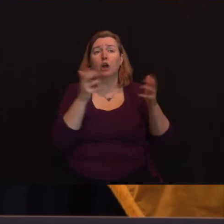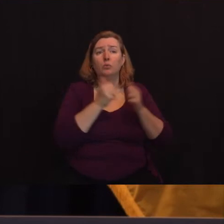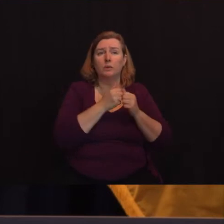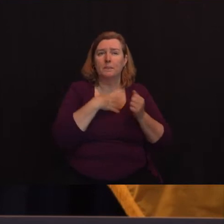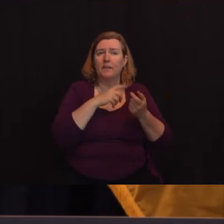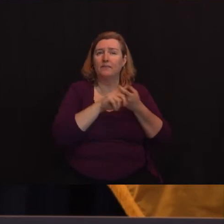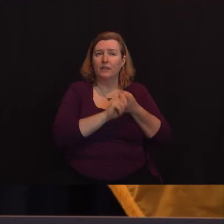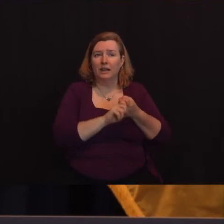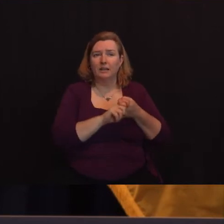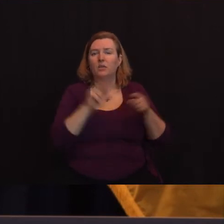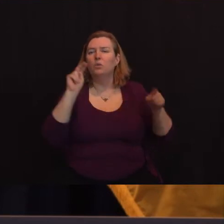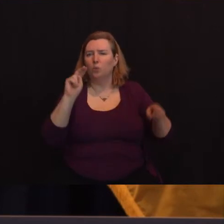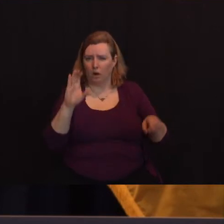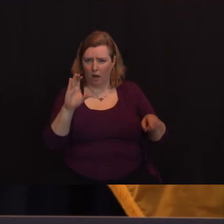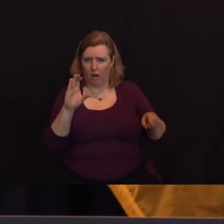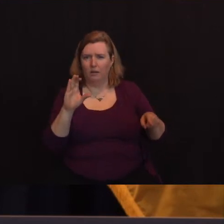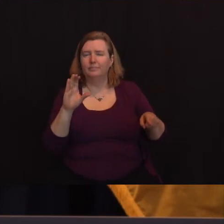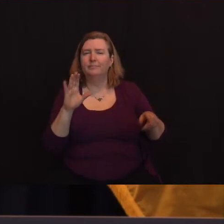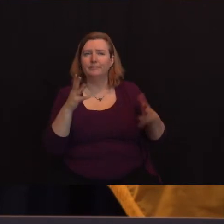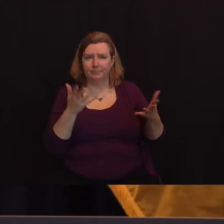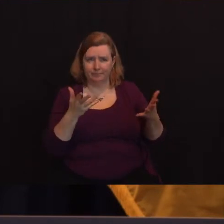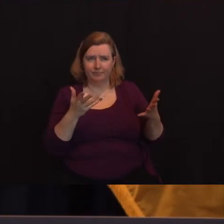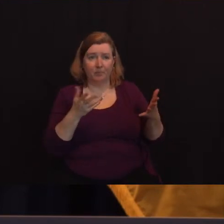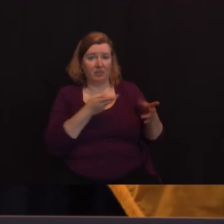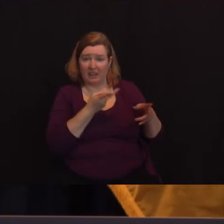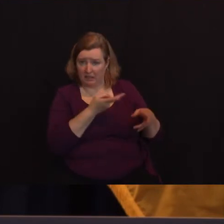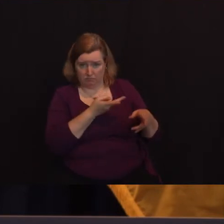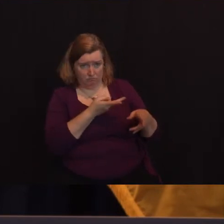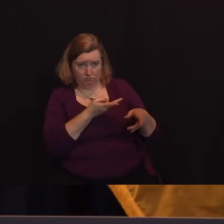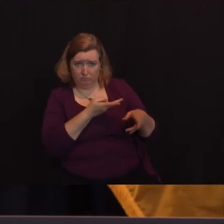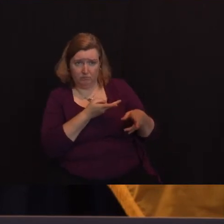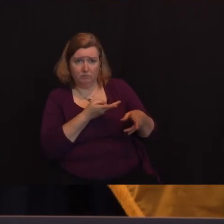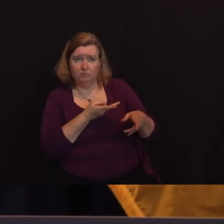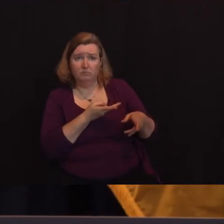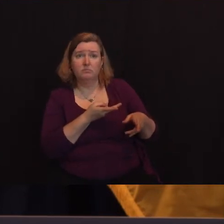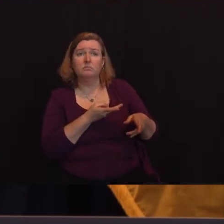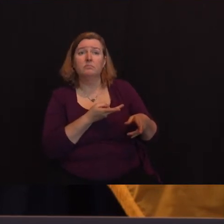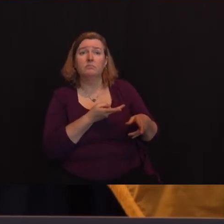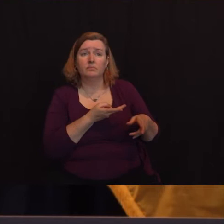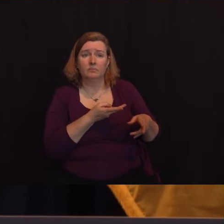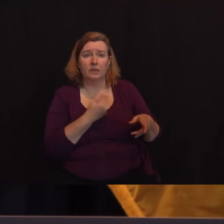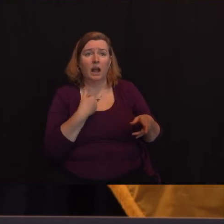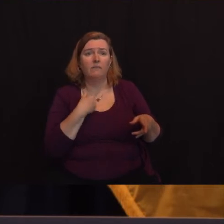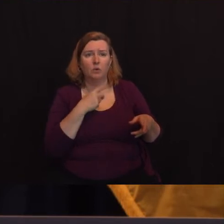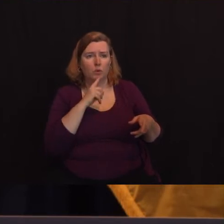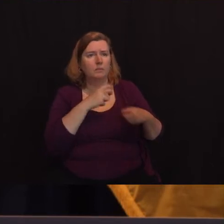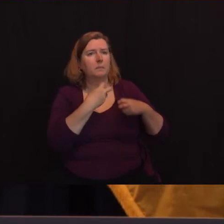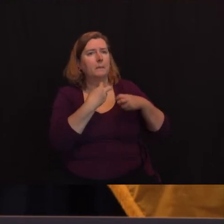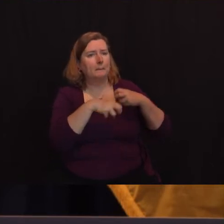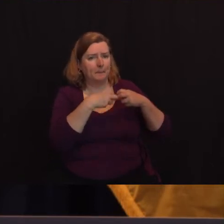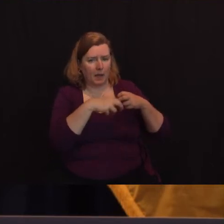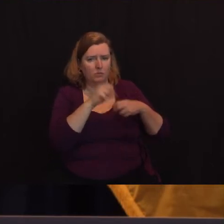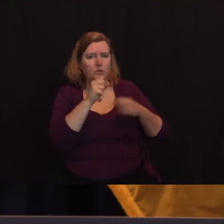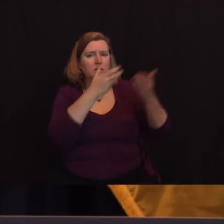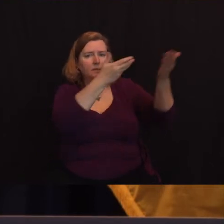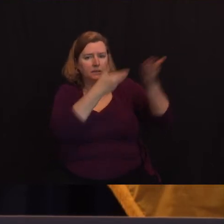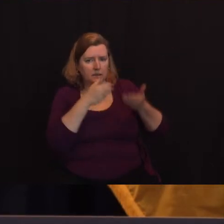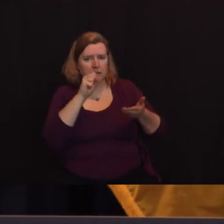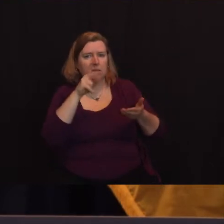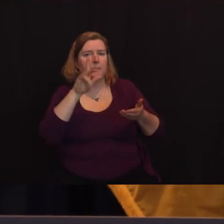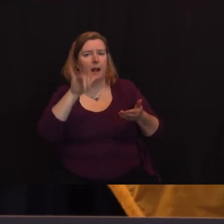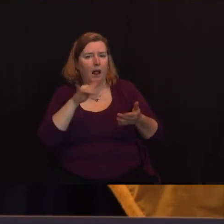family of one of my sons, and they have real supply reality shortages in those